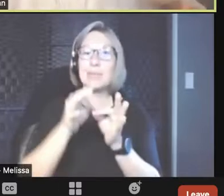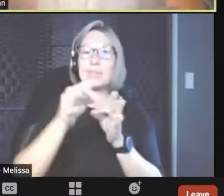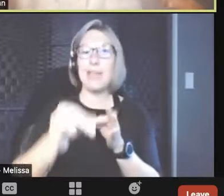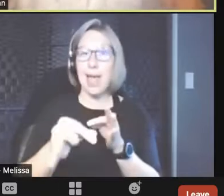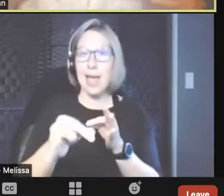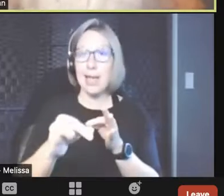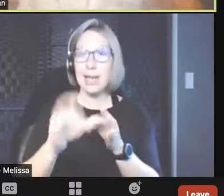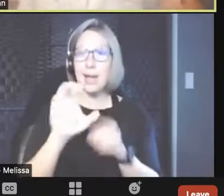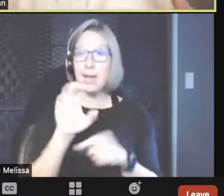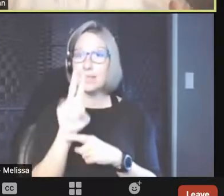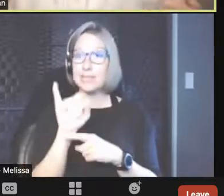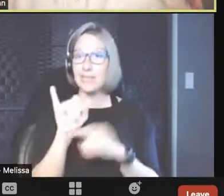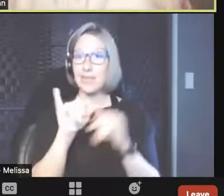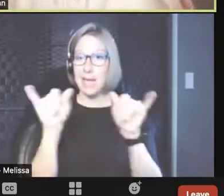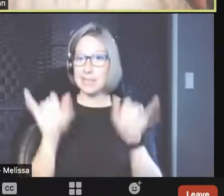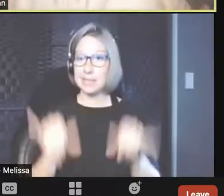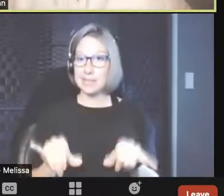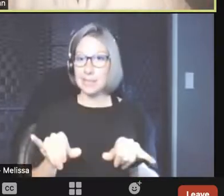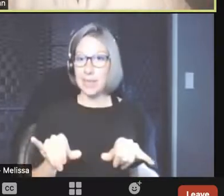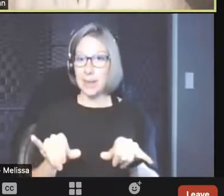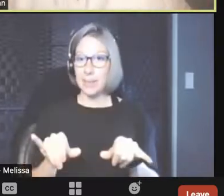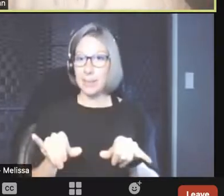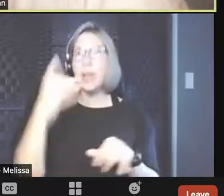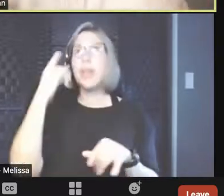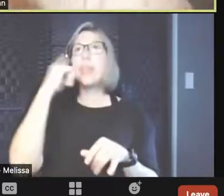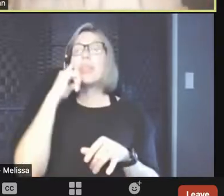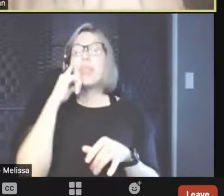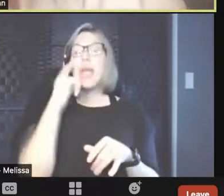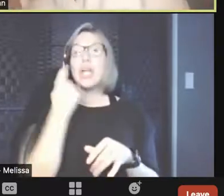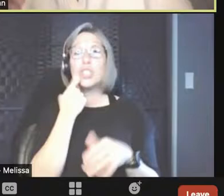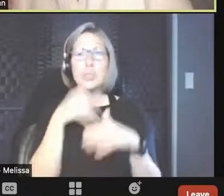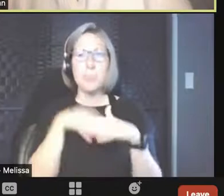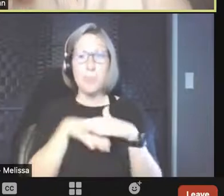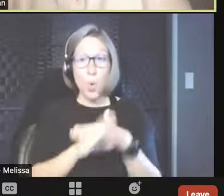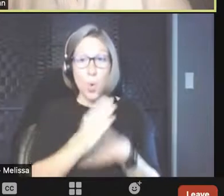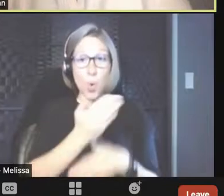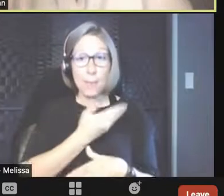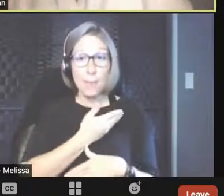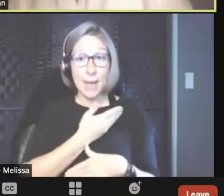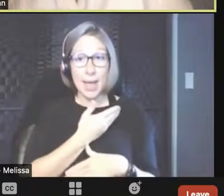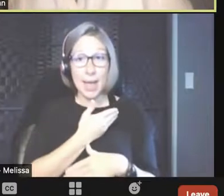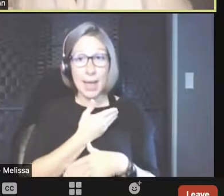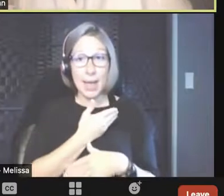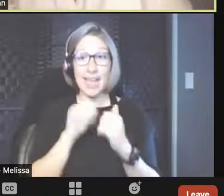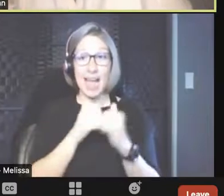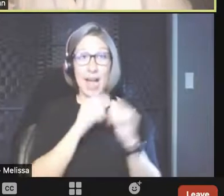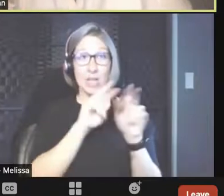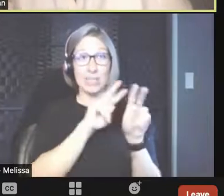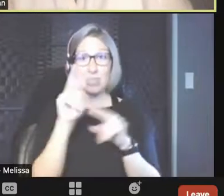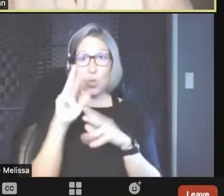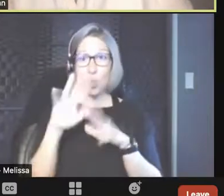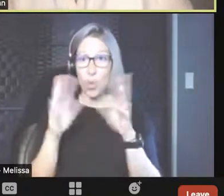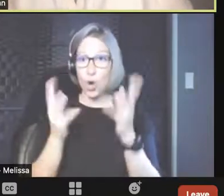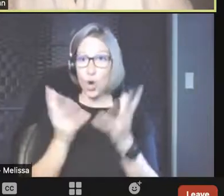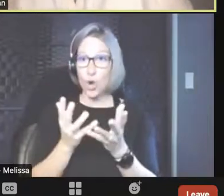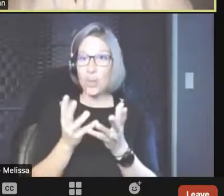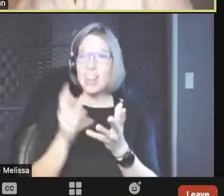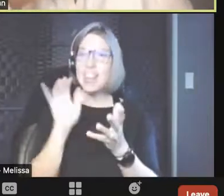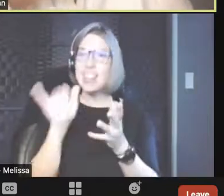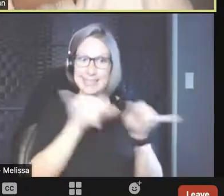you look at the way a newborn baby sees the world, that's kind of what happens in early phase 1. That's the kind